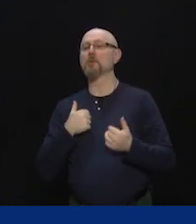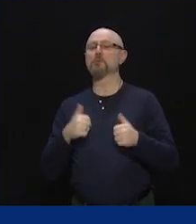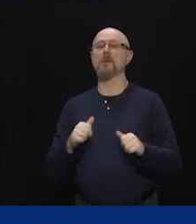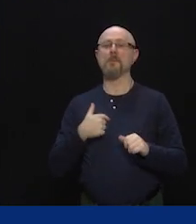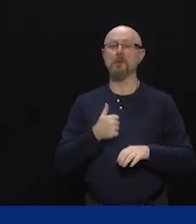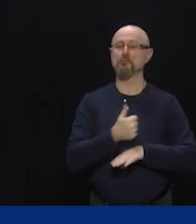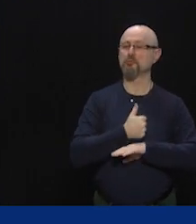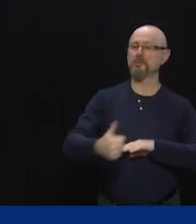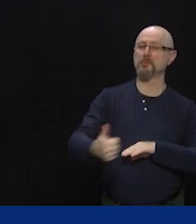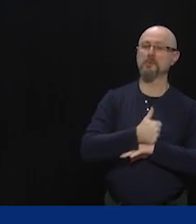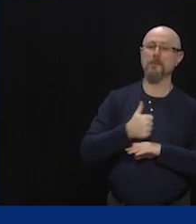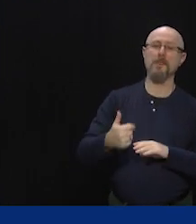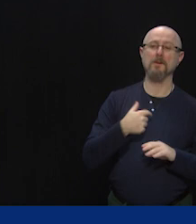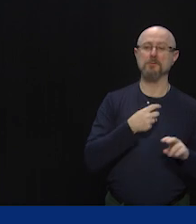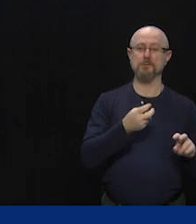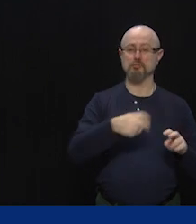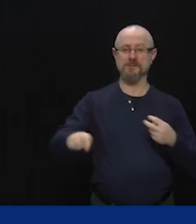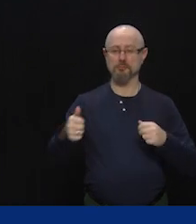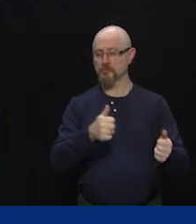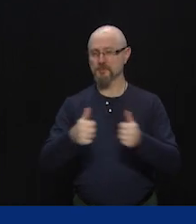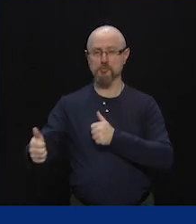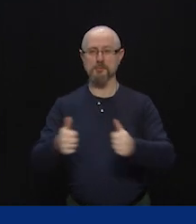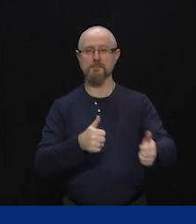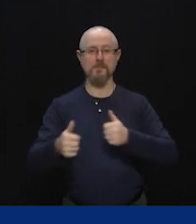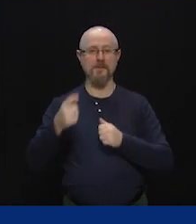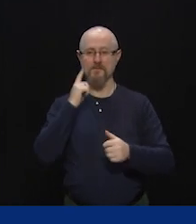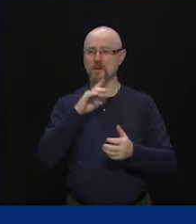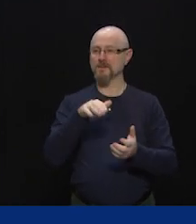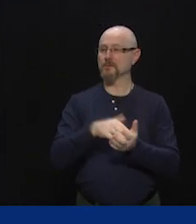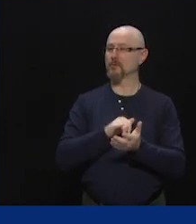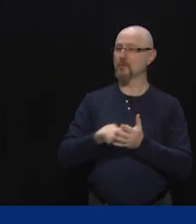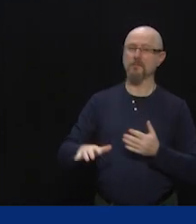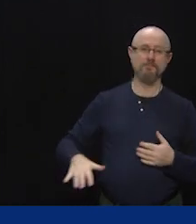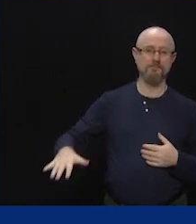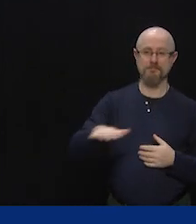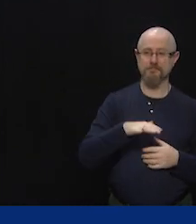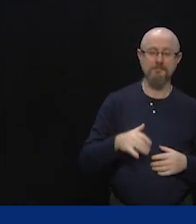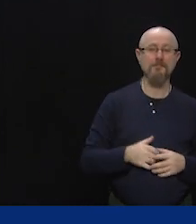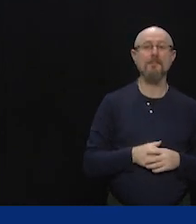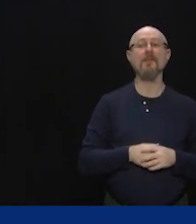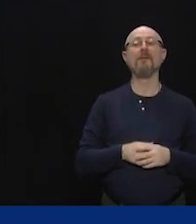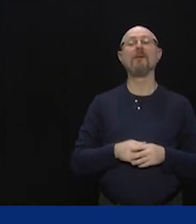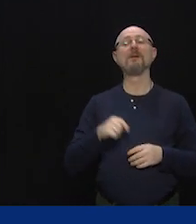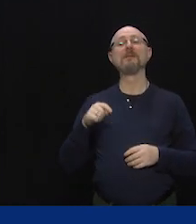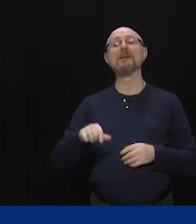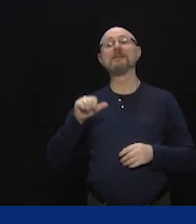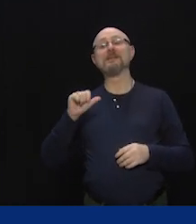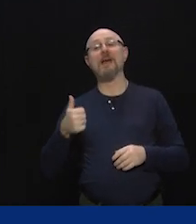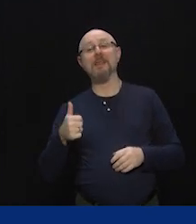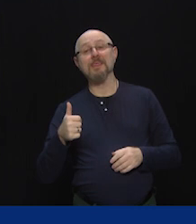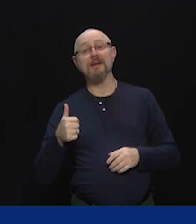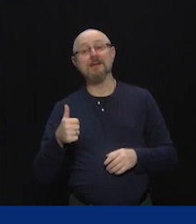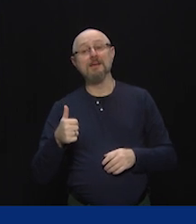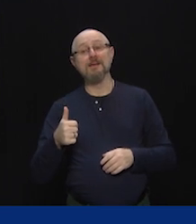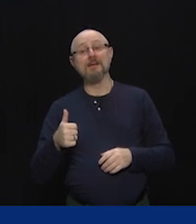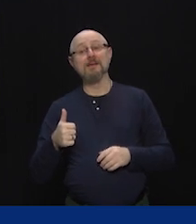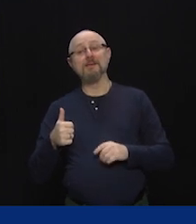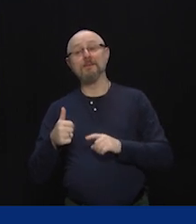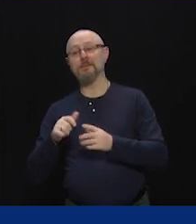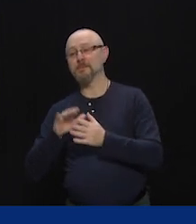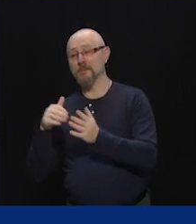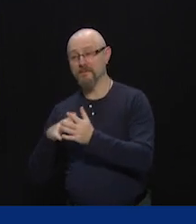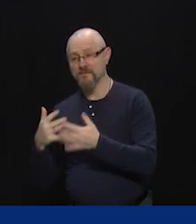and transfer pressure in central New York. 10 of those teams were redeployed down to the city on Friday, where